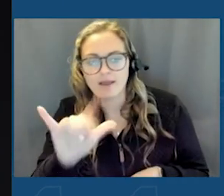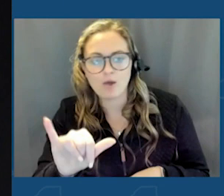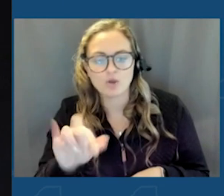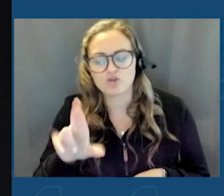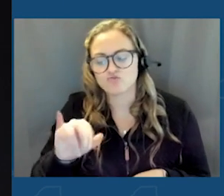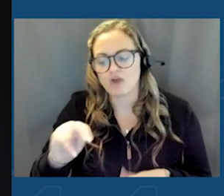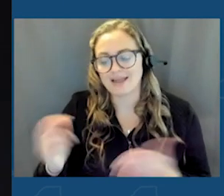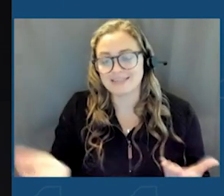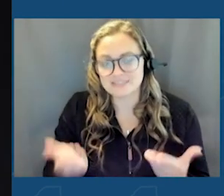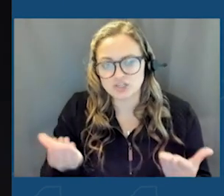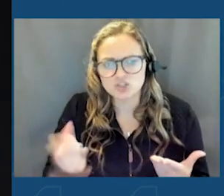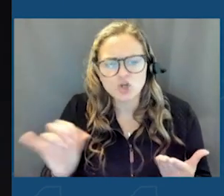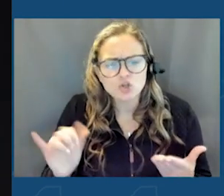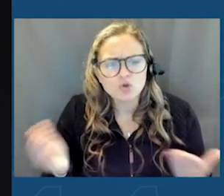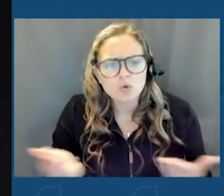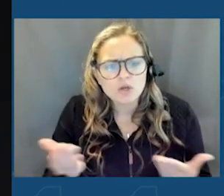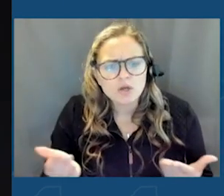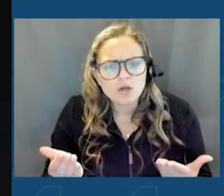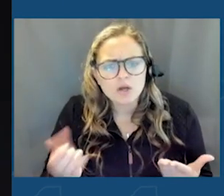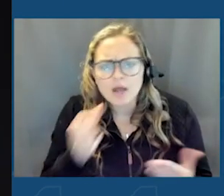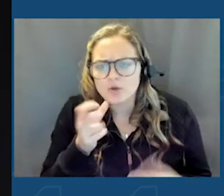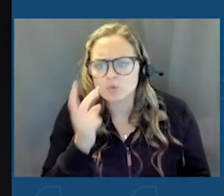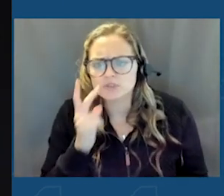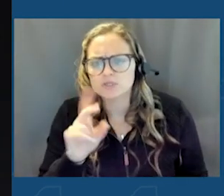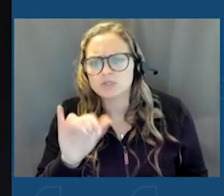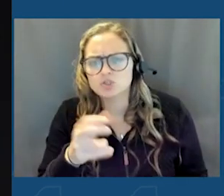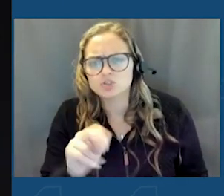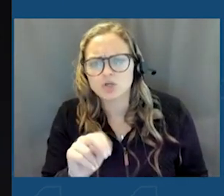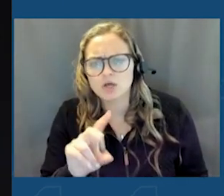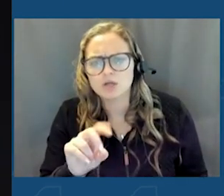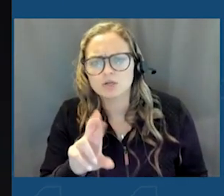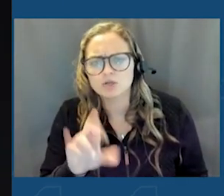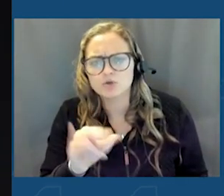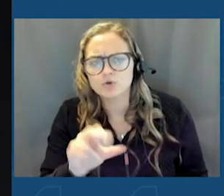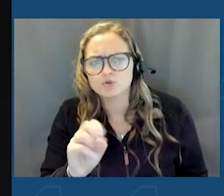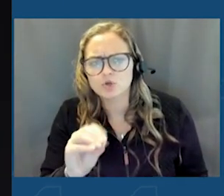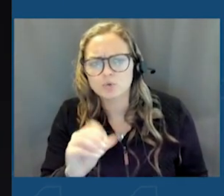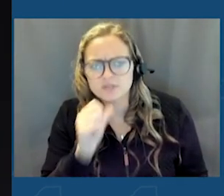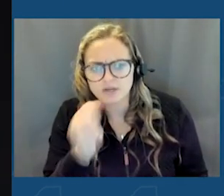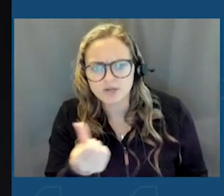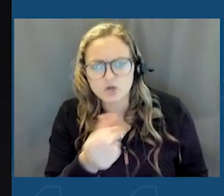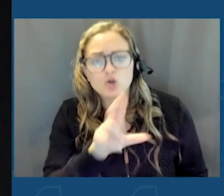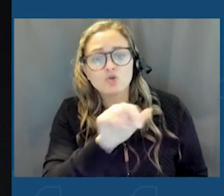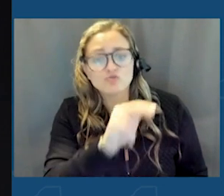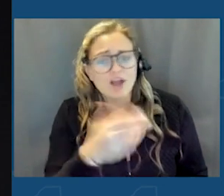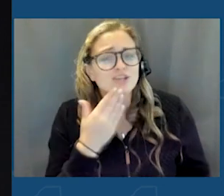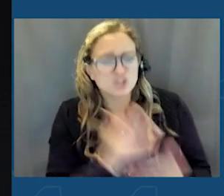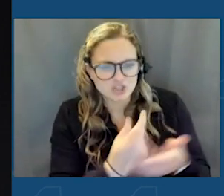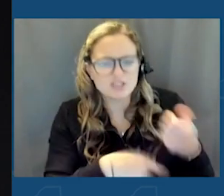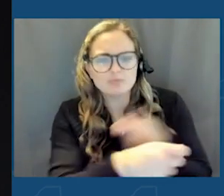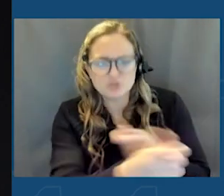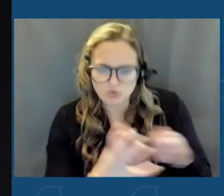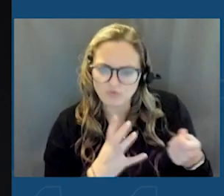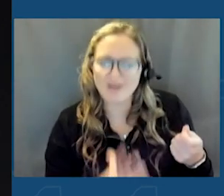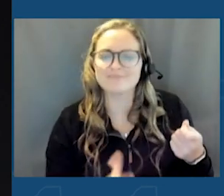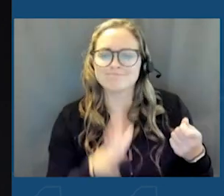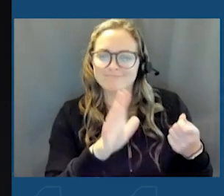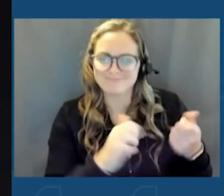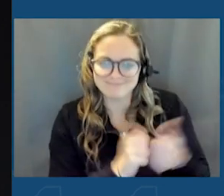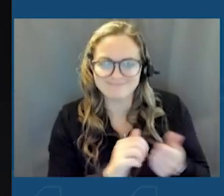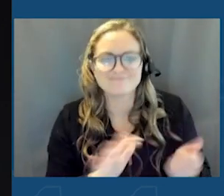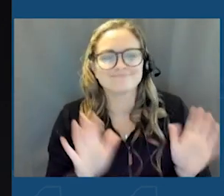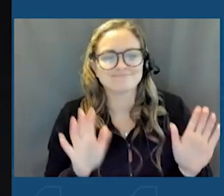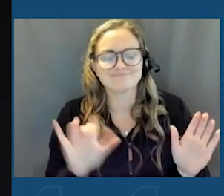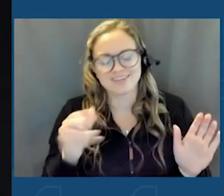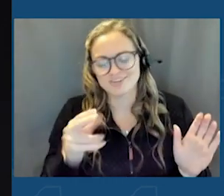and also I don't see John Durso. John Durso not here? No. Ryan, you're a good substitute. Don't worry about it. John Durso is not